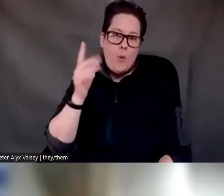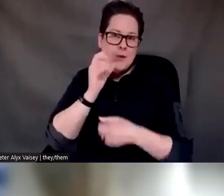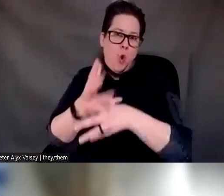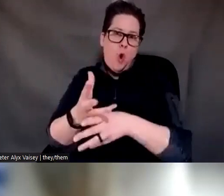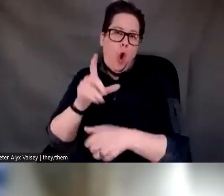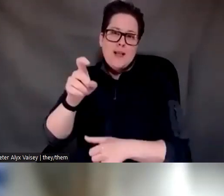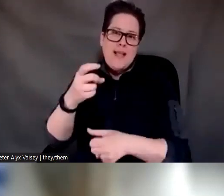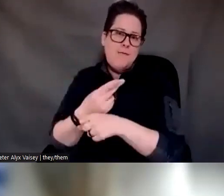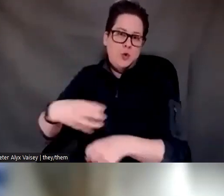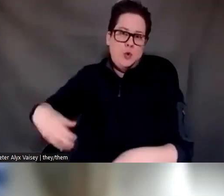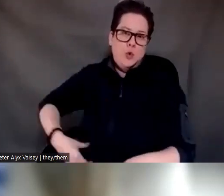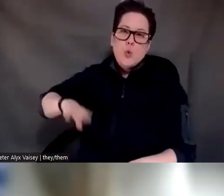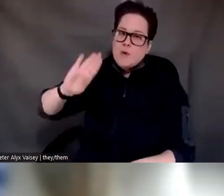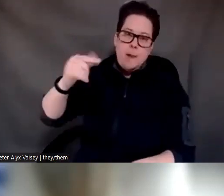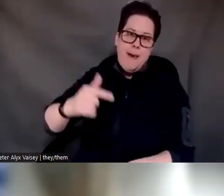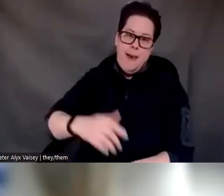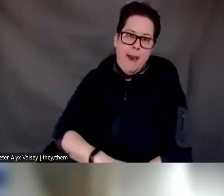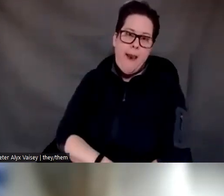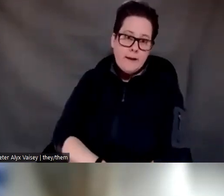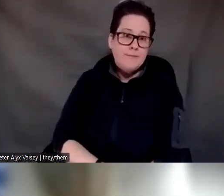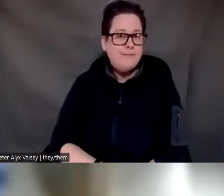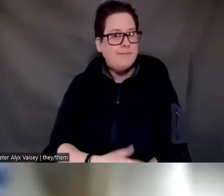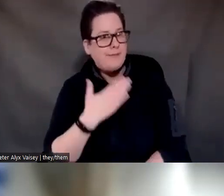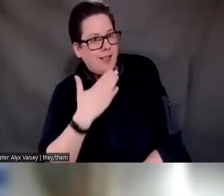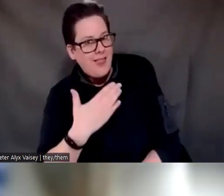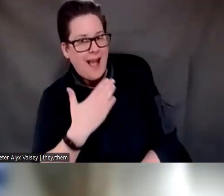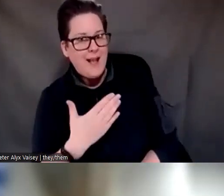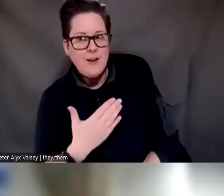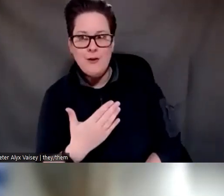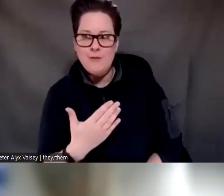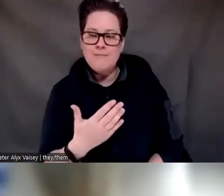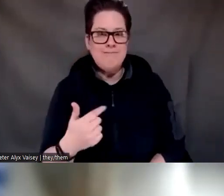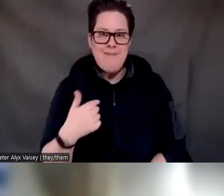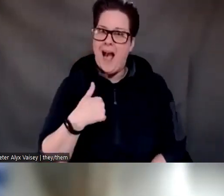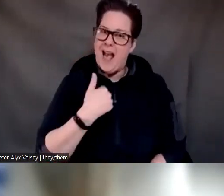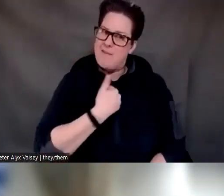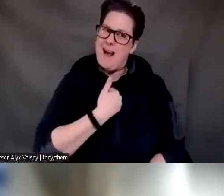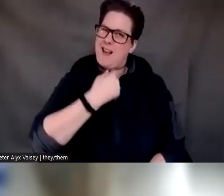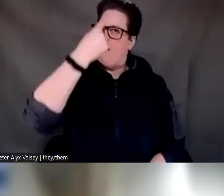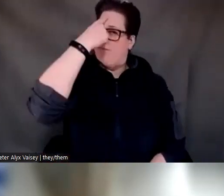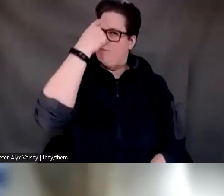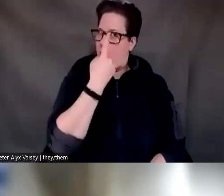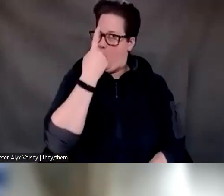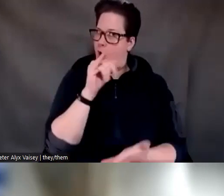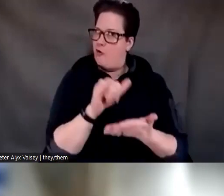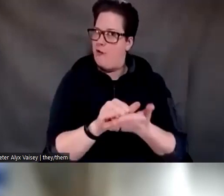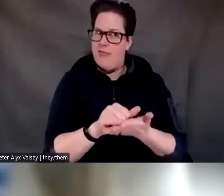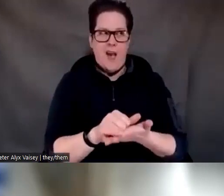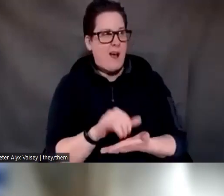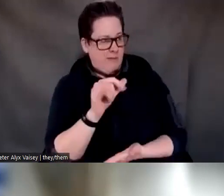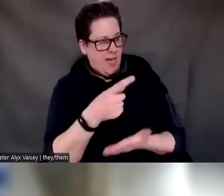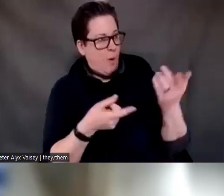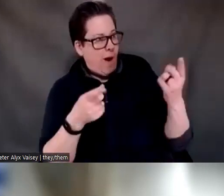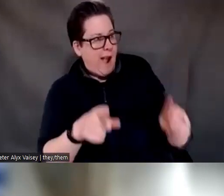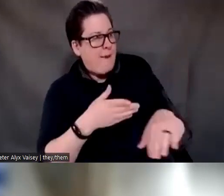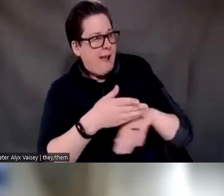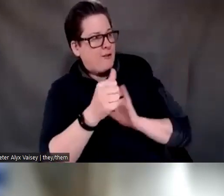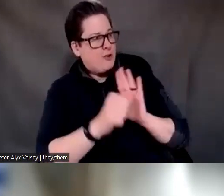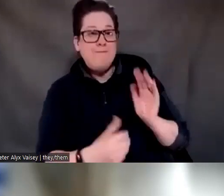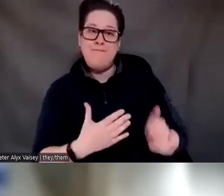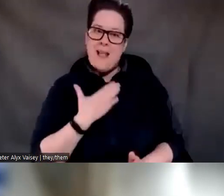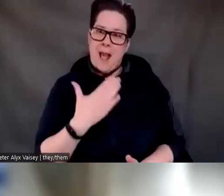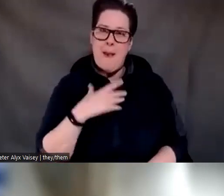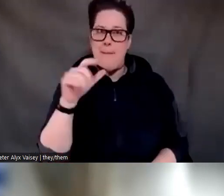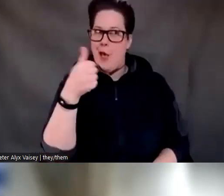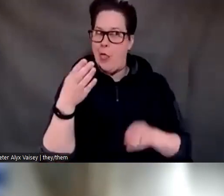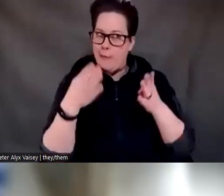Thank you. I'm glad that question, I did actually have that question myself, whether that kind of is what happens after surgery. So I'm very glad that somebody